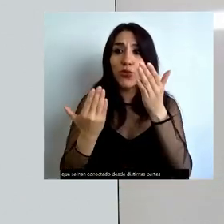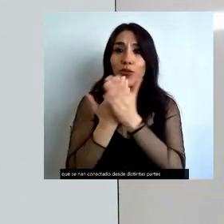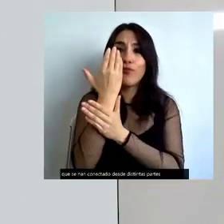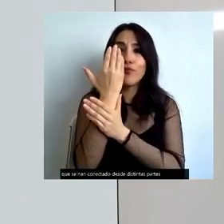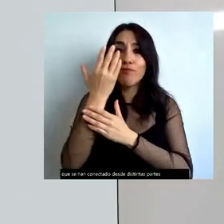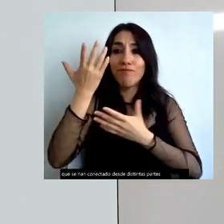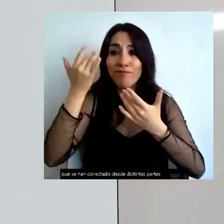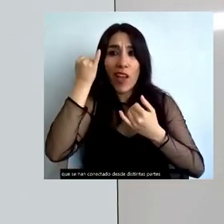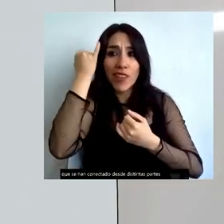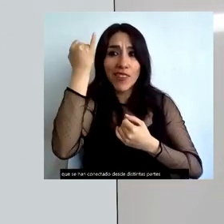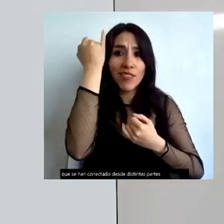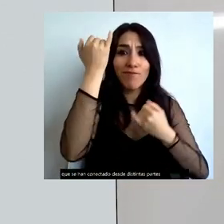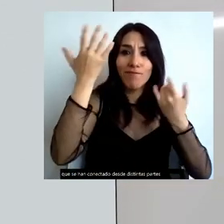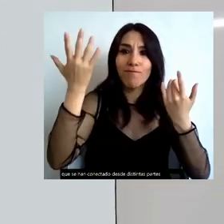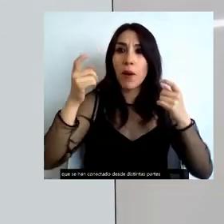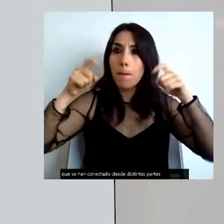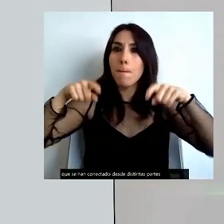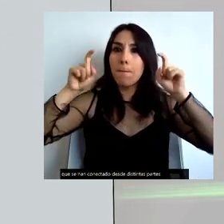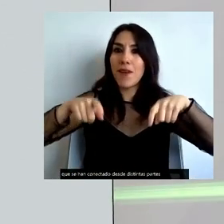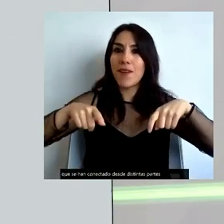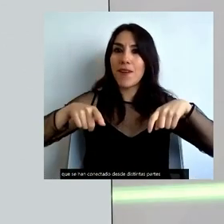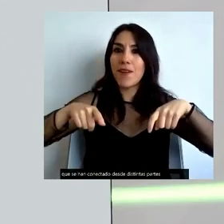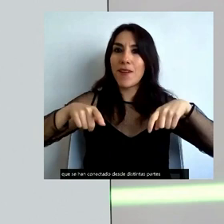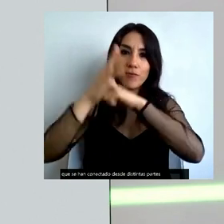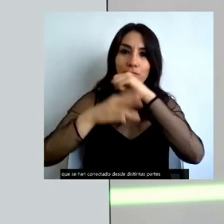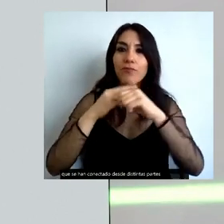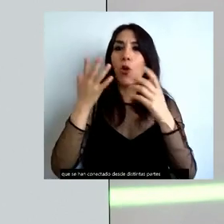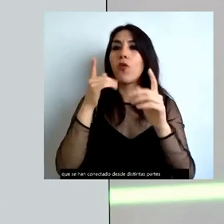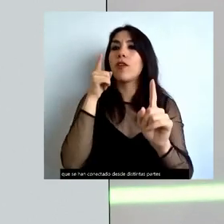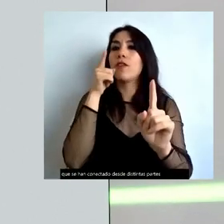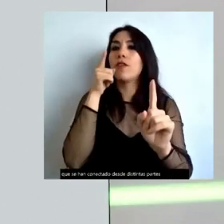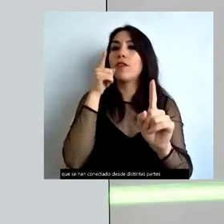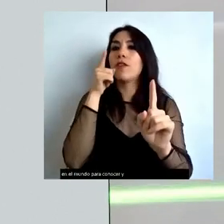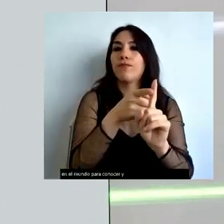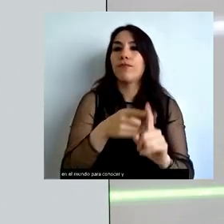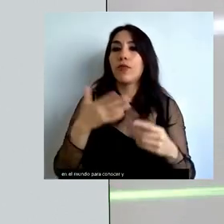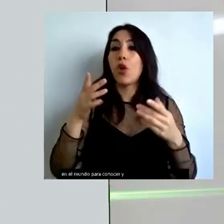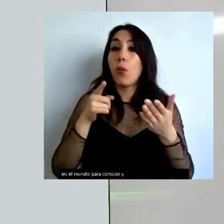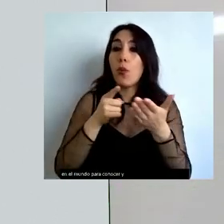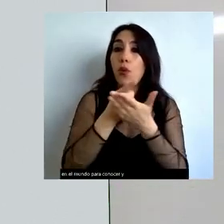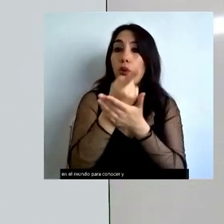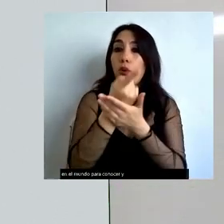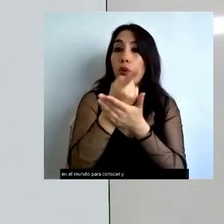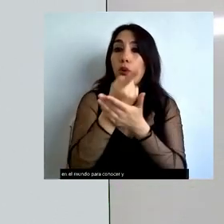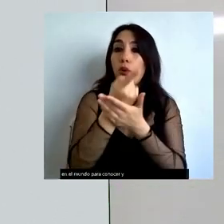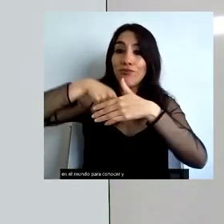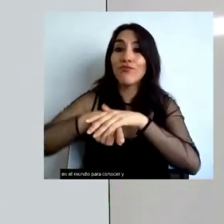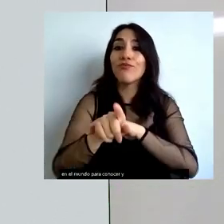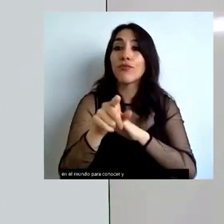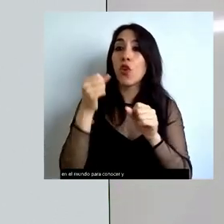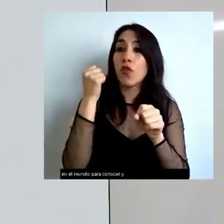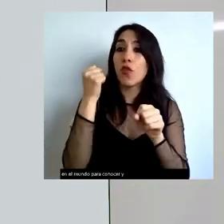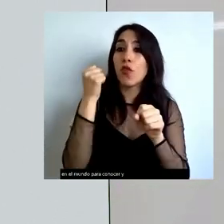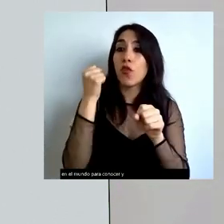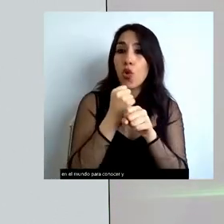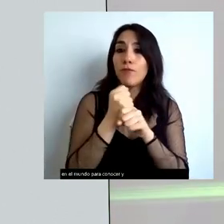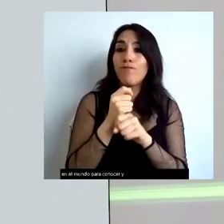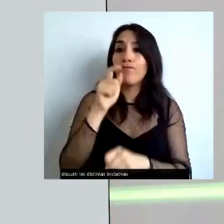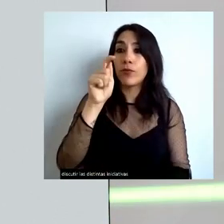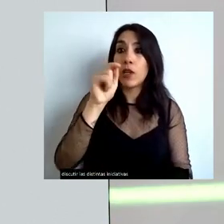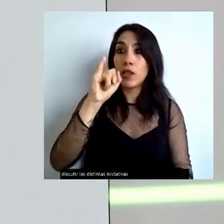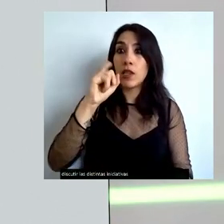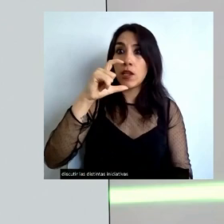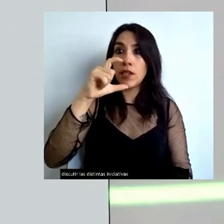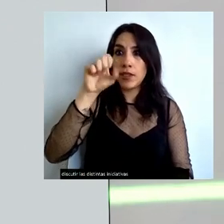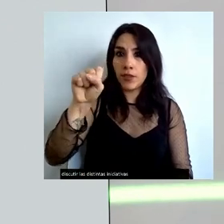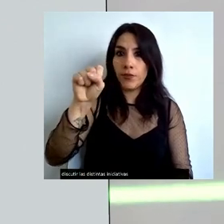being implemented around the world with the aim of improving opportunities for access to employment and ICTs for people